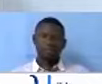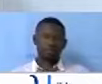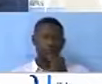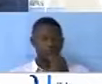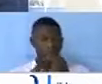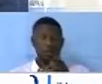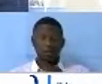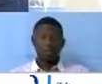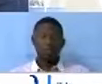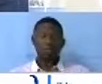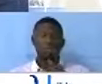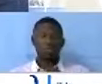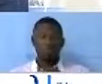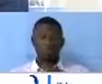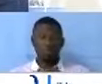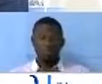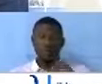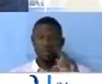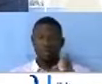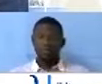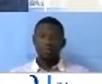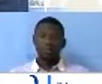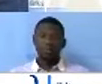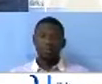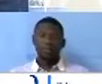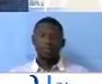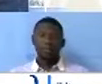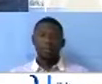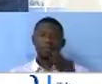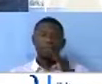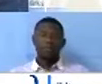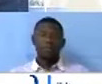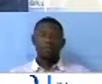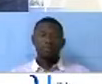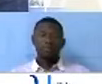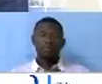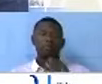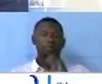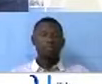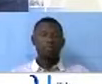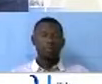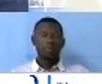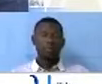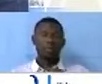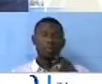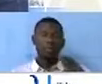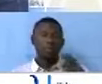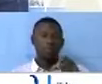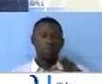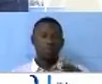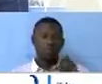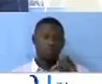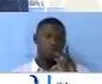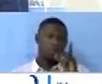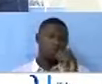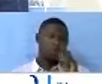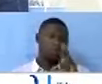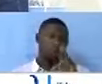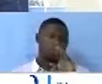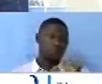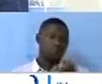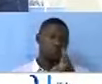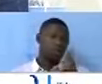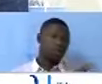have received this evidence. Why get me to Aika Bune? From Momodu Haidara. You buy a coach, Momodu Haidara. With regards